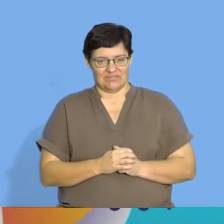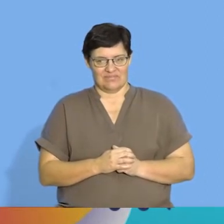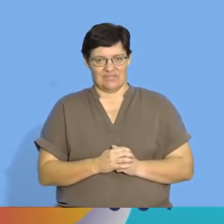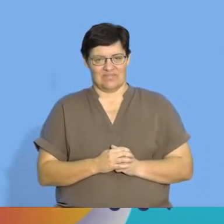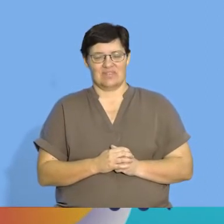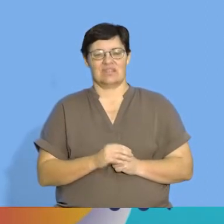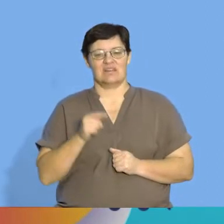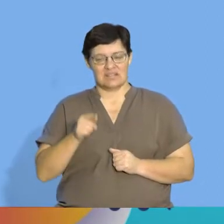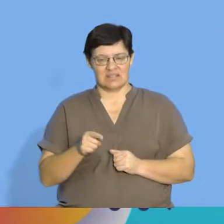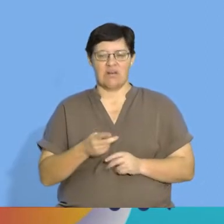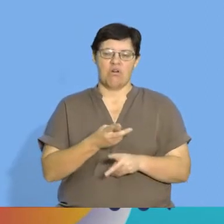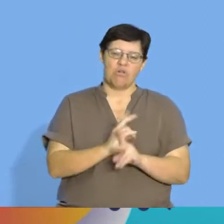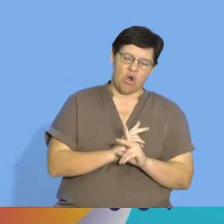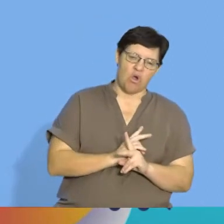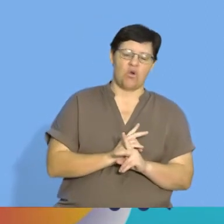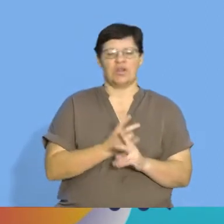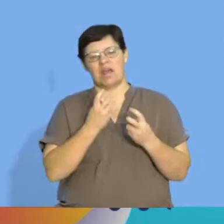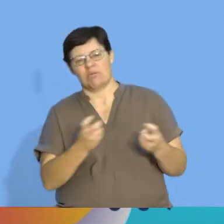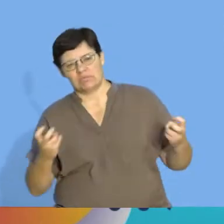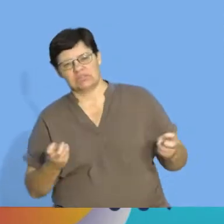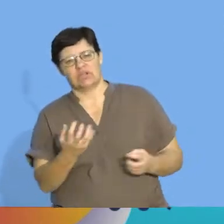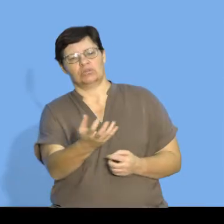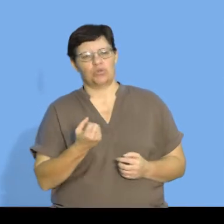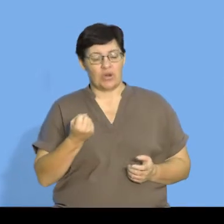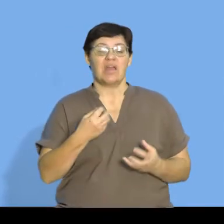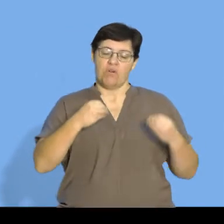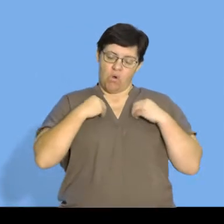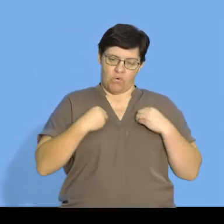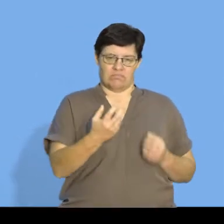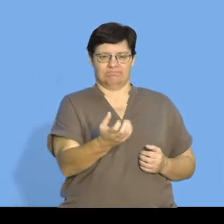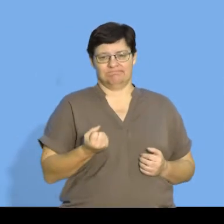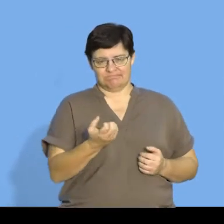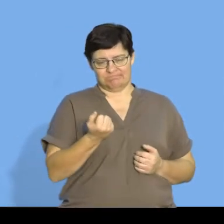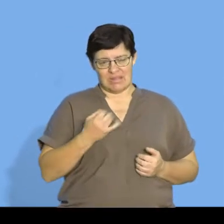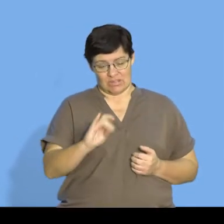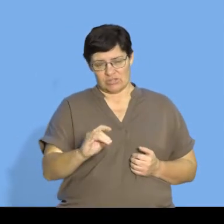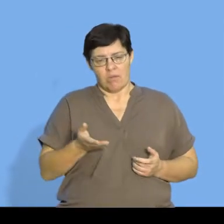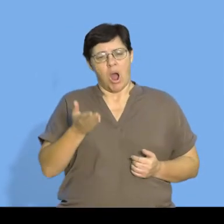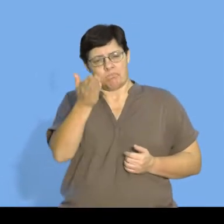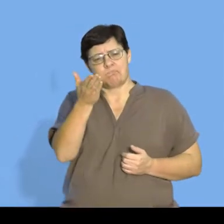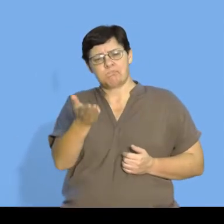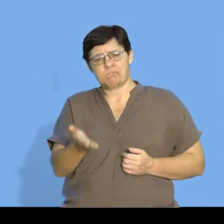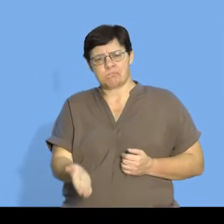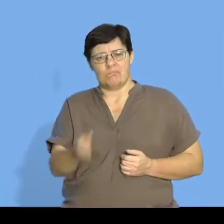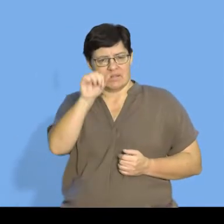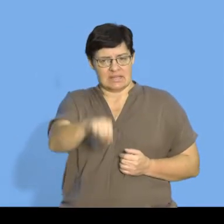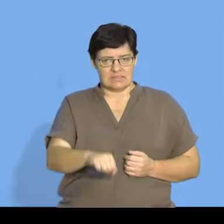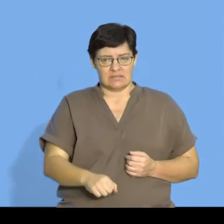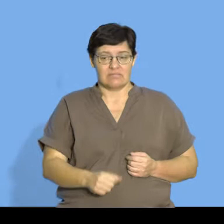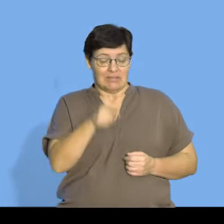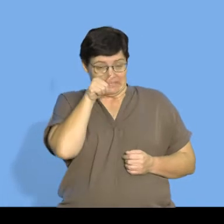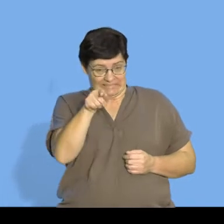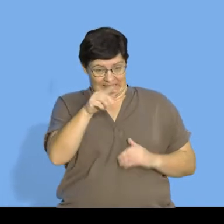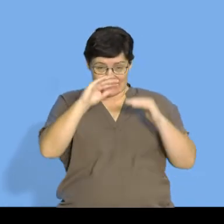Yes, interest on loan, equipment, drawings, if the owner is taking cash, would appear. So all of these items,